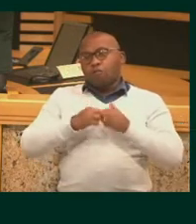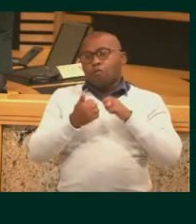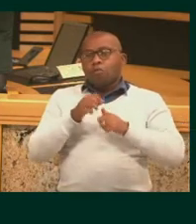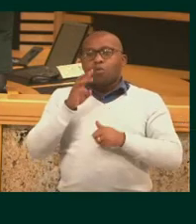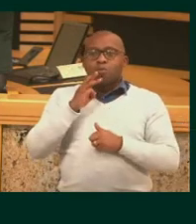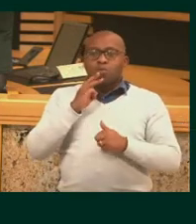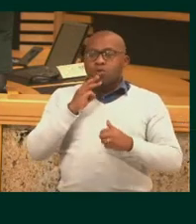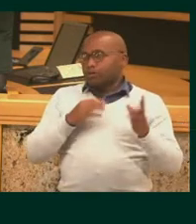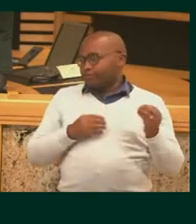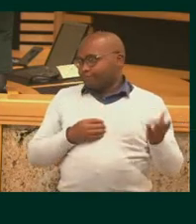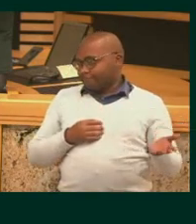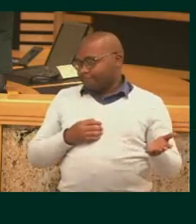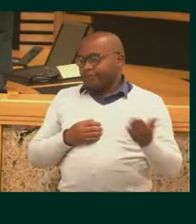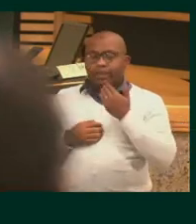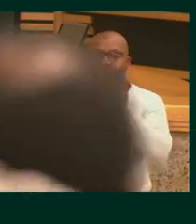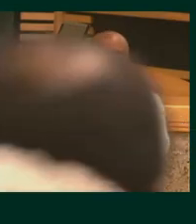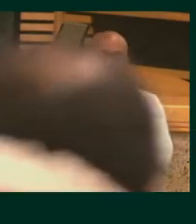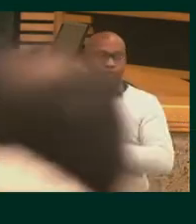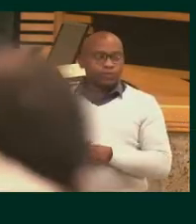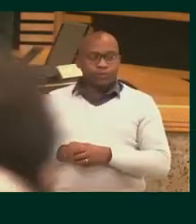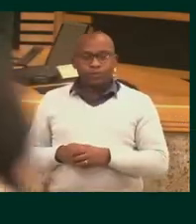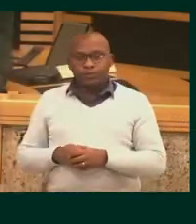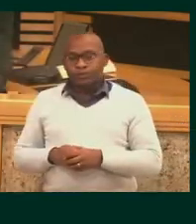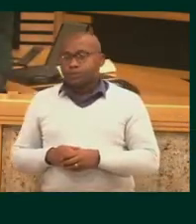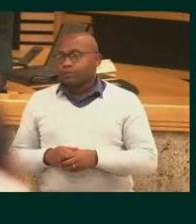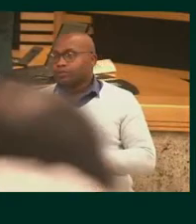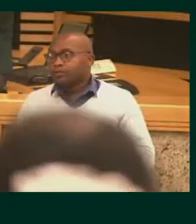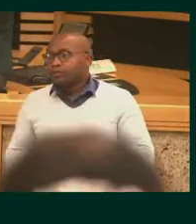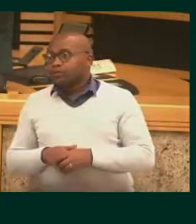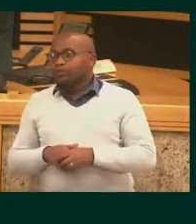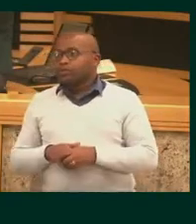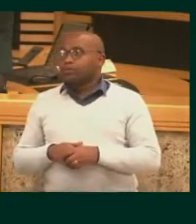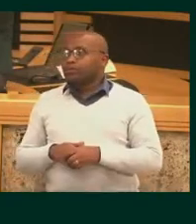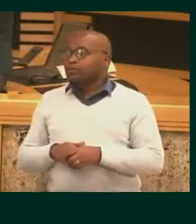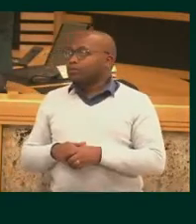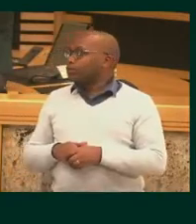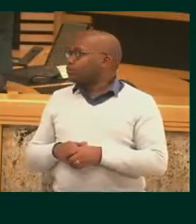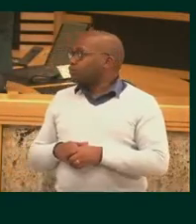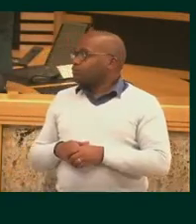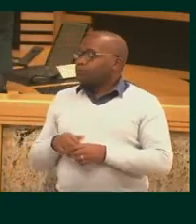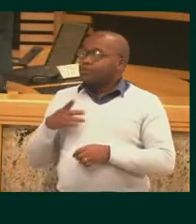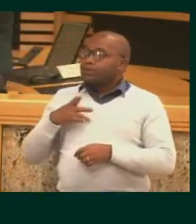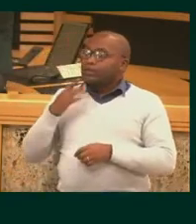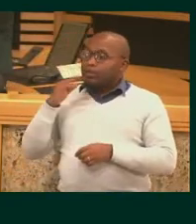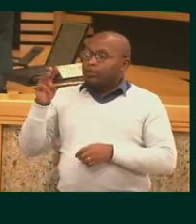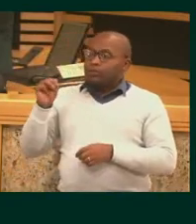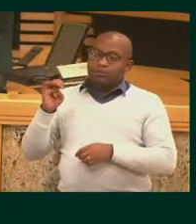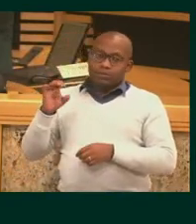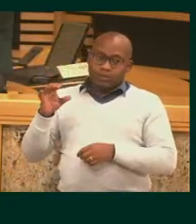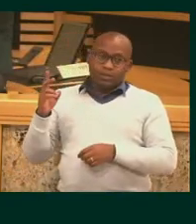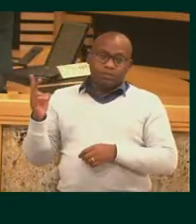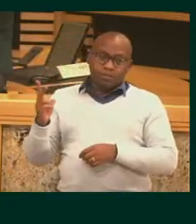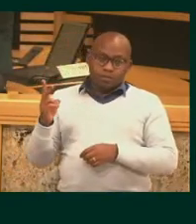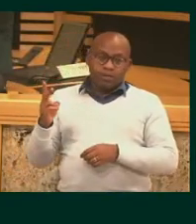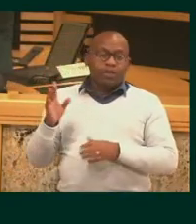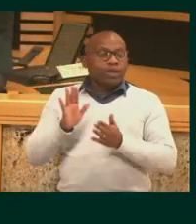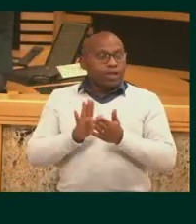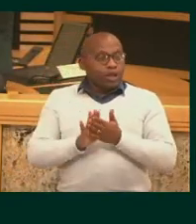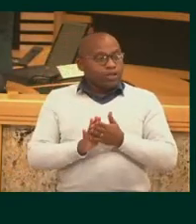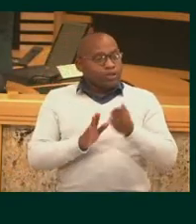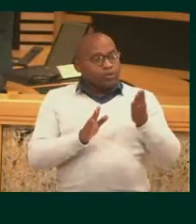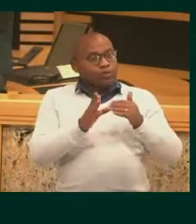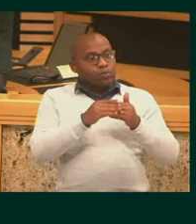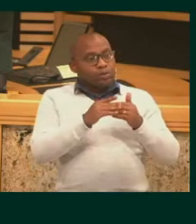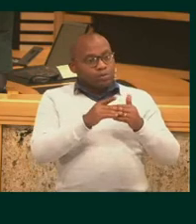honorable thank you very much speak thank you very much honorable acting Premier and the honorable M's and members for raising these important member